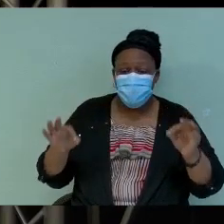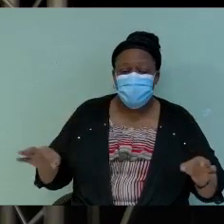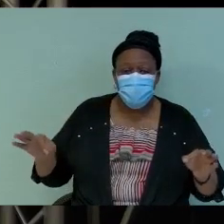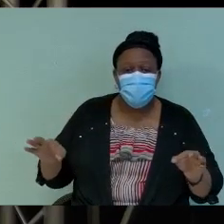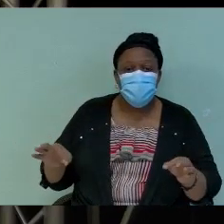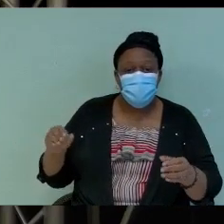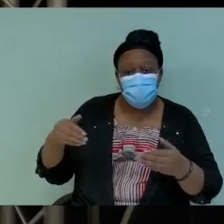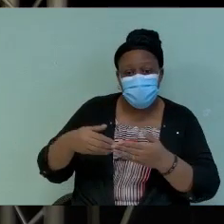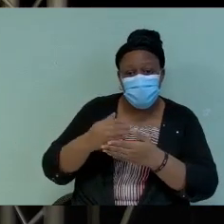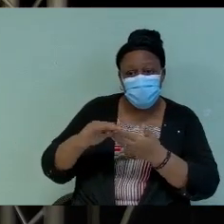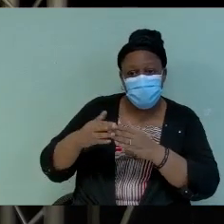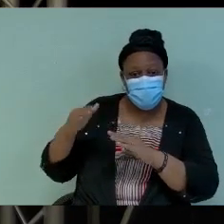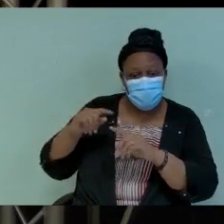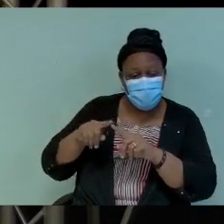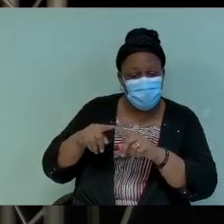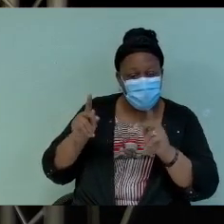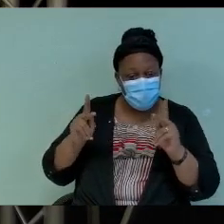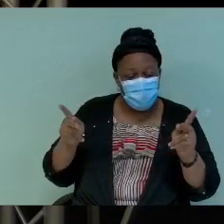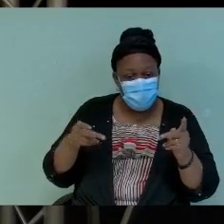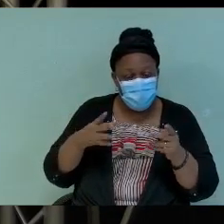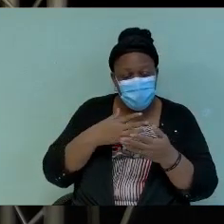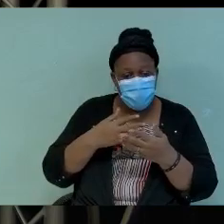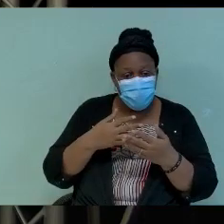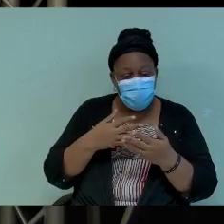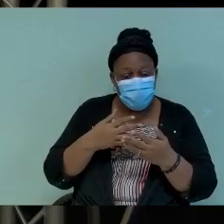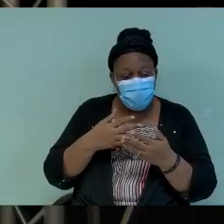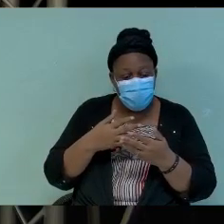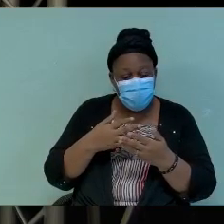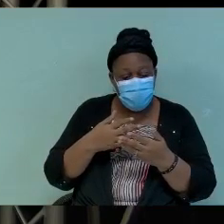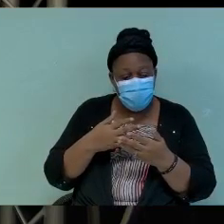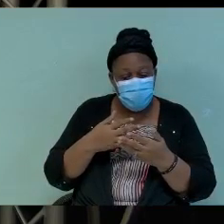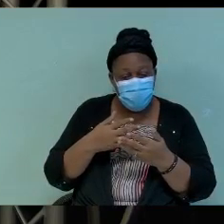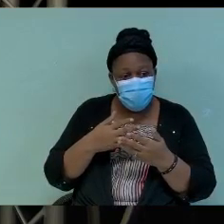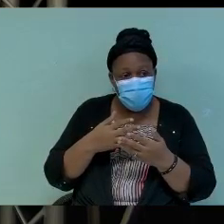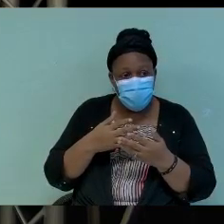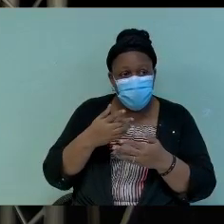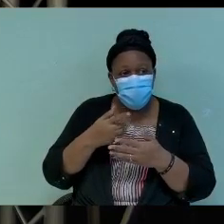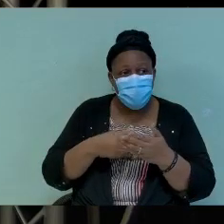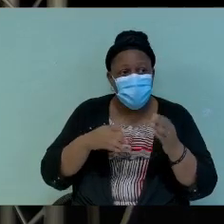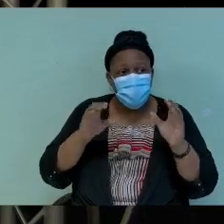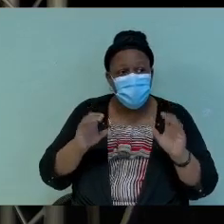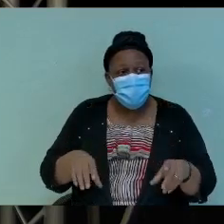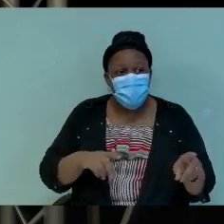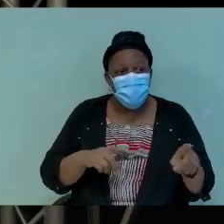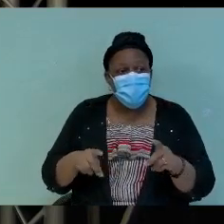do to get these letters that are very much needed?